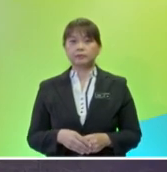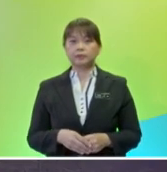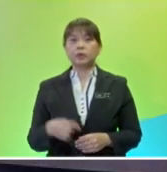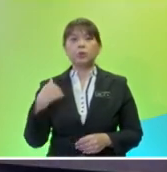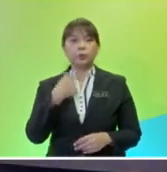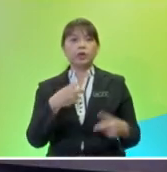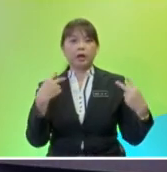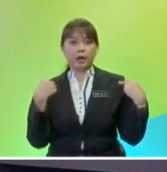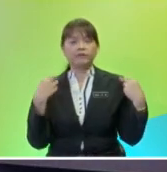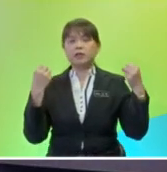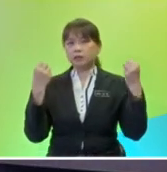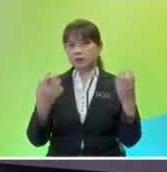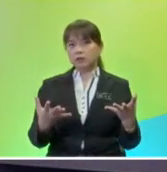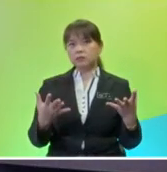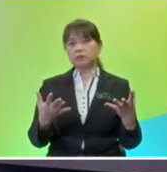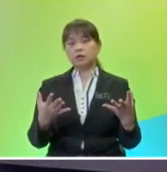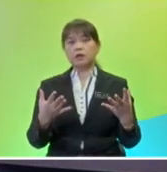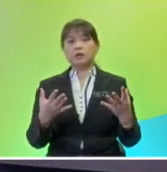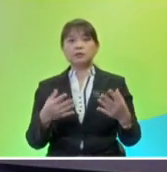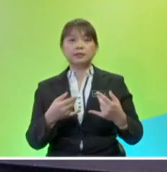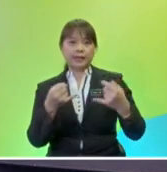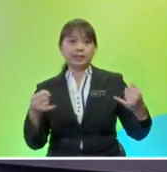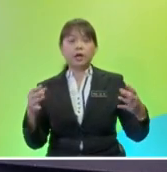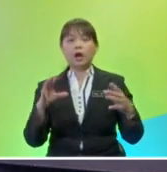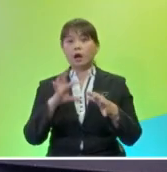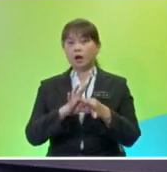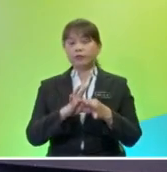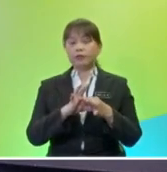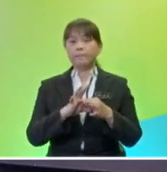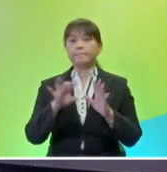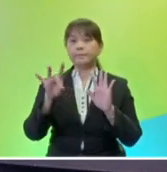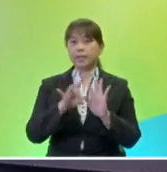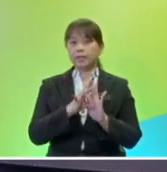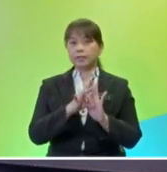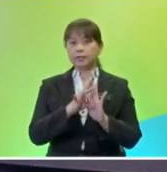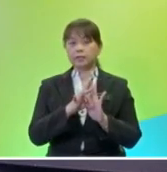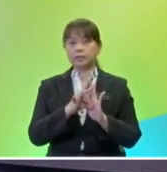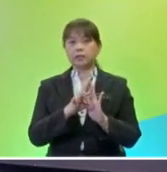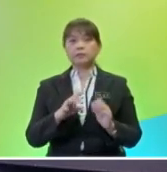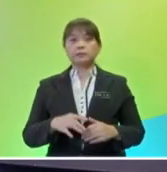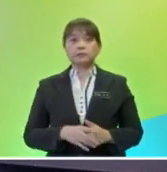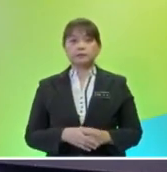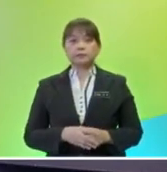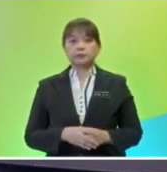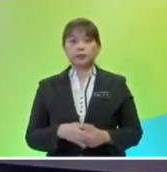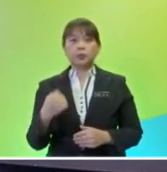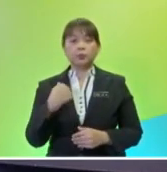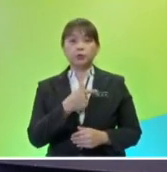of types of magnets here. Maybe perhaps they suit to different causes. We don't know, right, teacher? Yes. But we'll